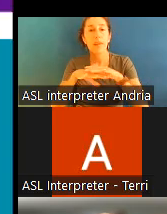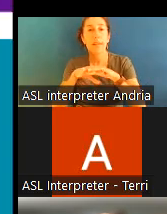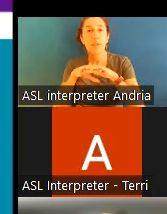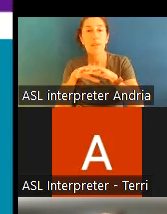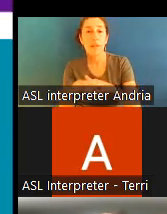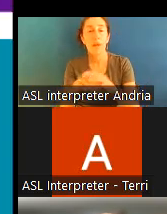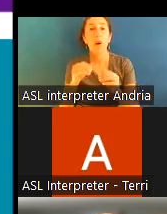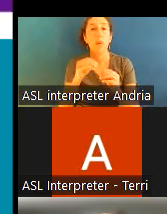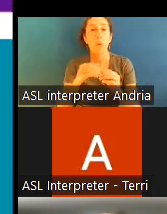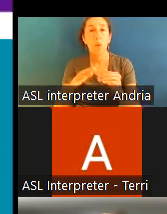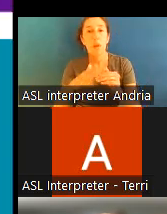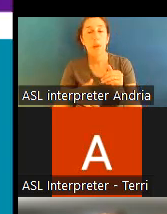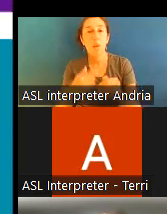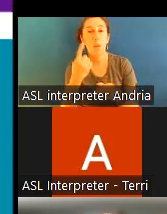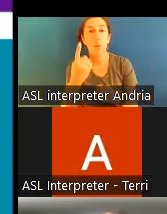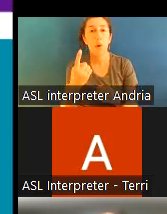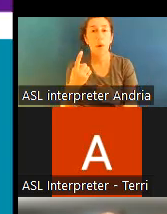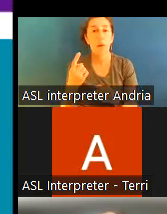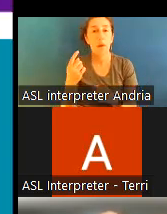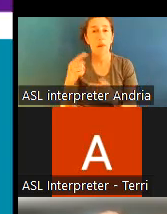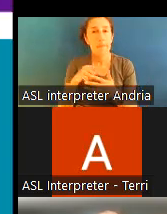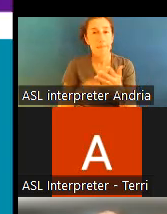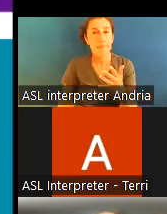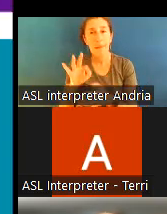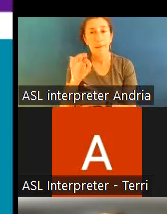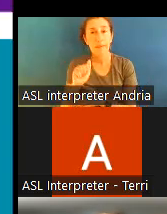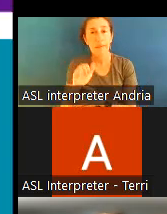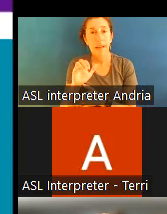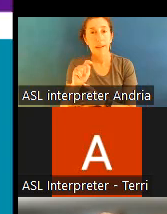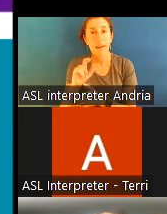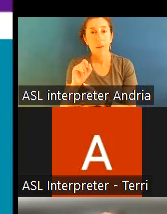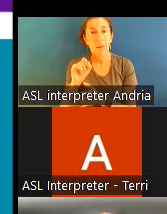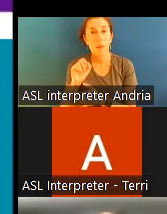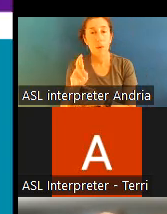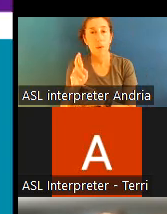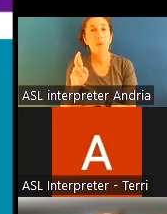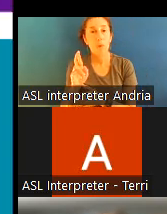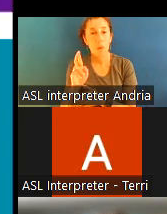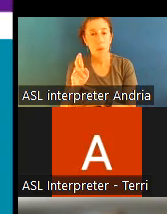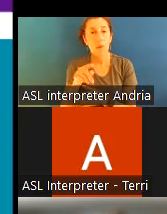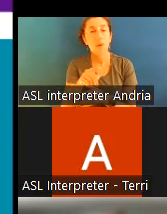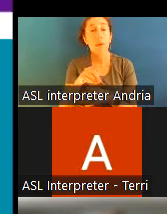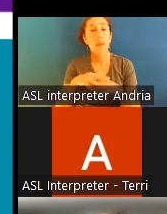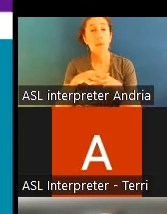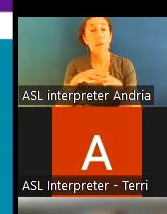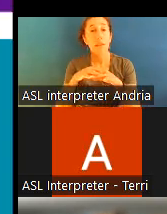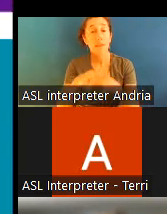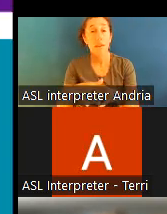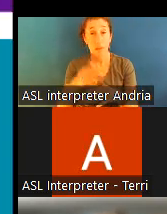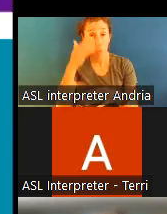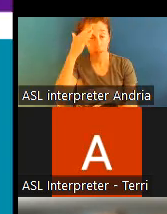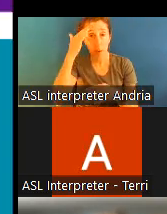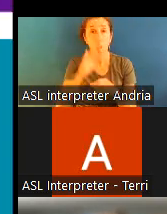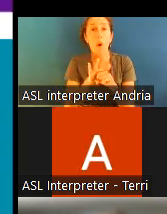violence without acknowledging the fact that oppression, until we can end oppression, you can't end intimate